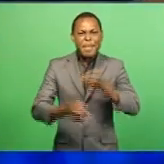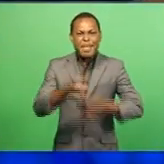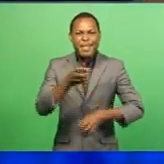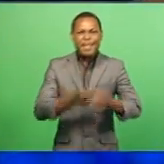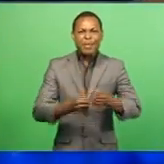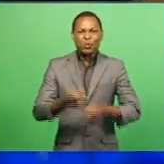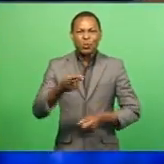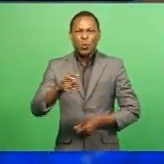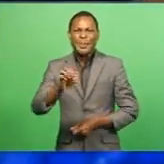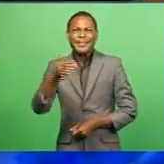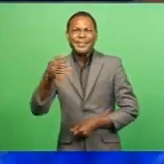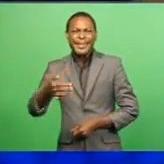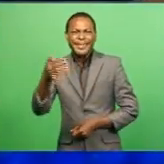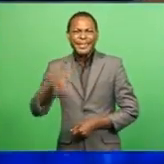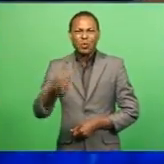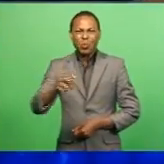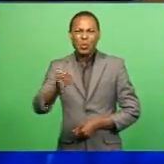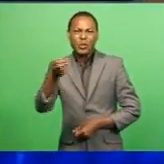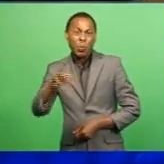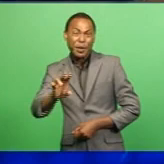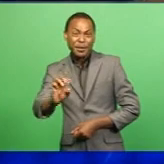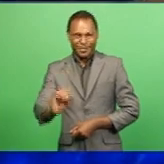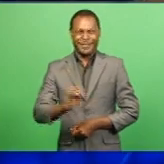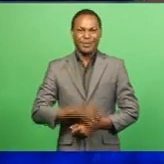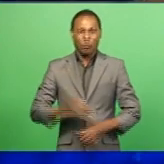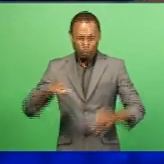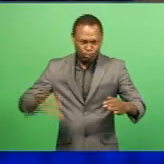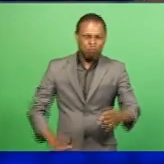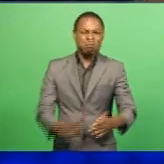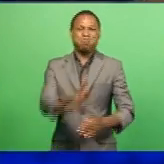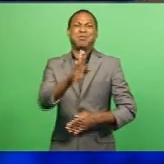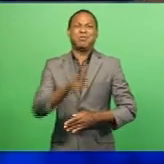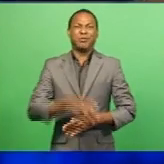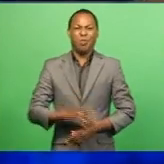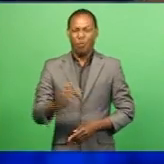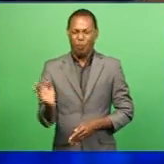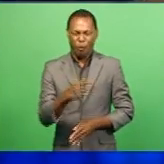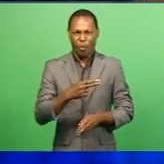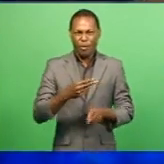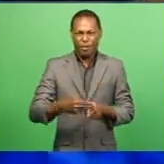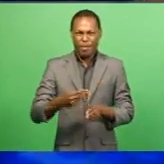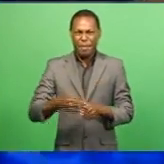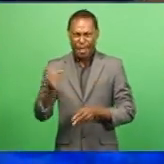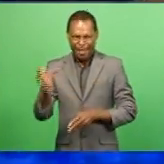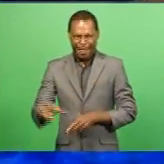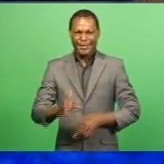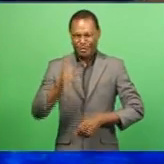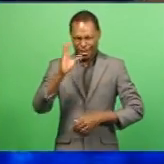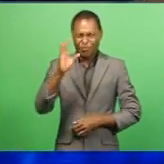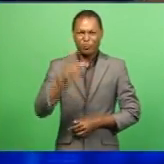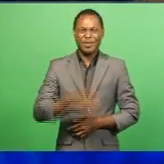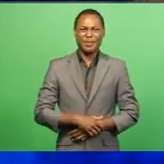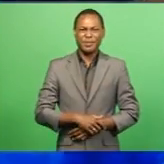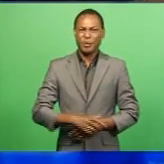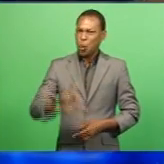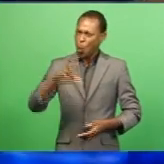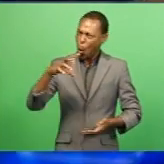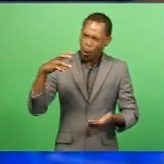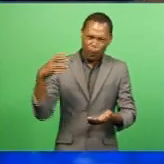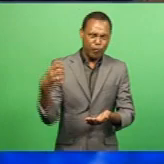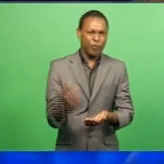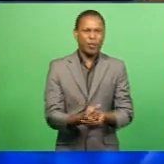from 2019 to 2020, boosting the commercial dairy farmer confidence in the country. This has been confirmed by the